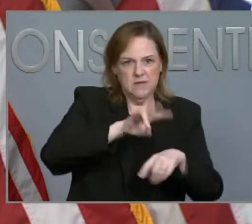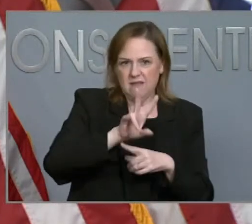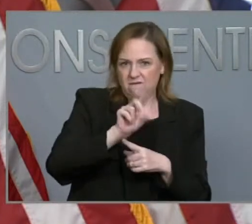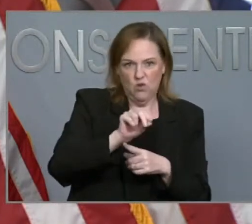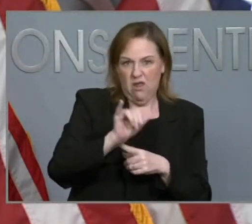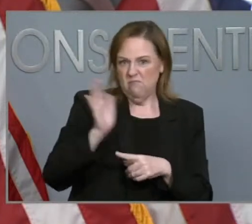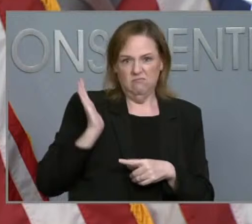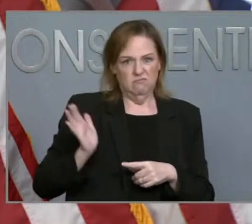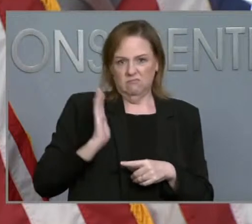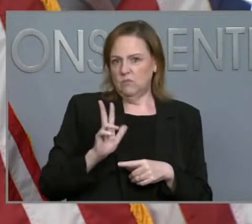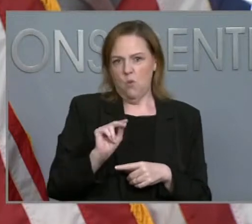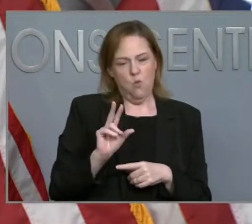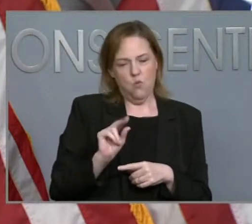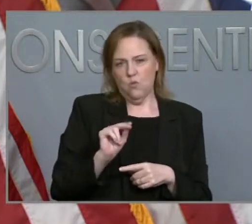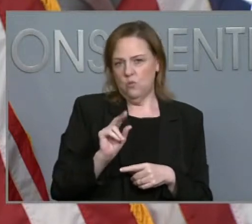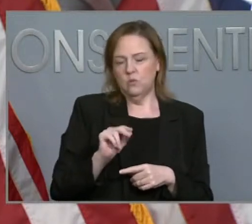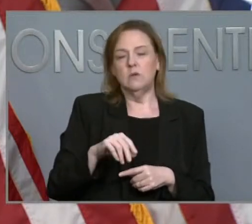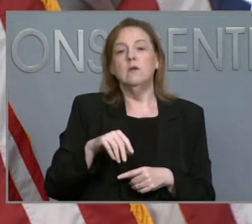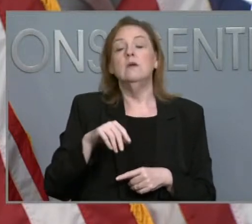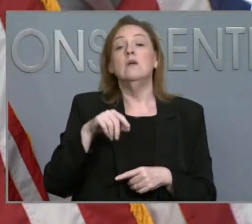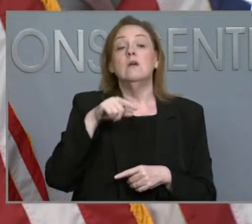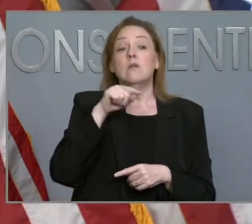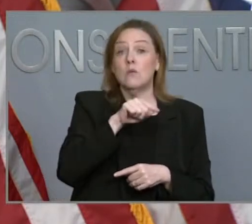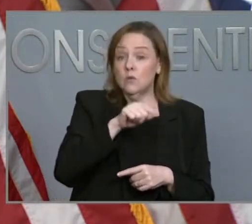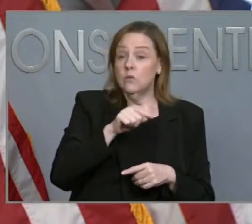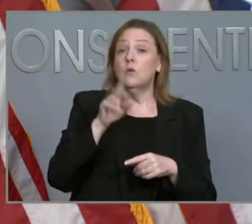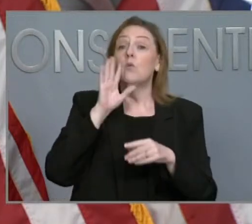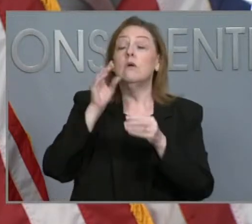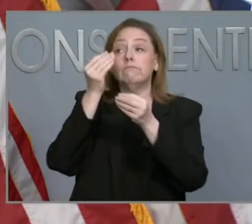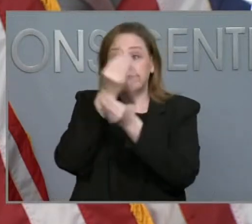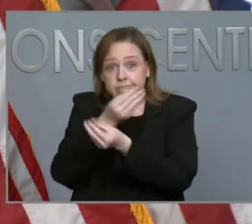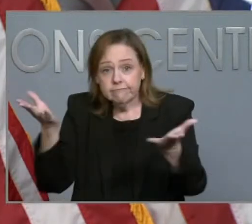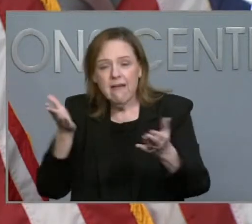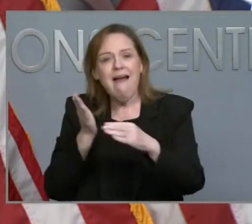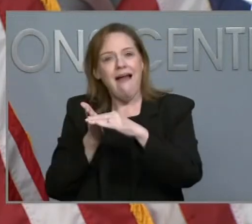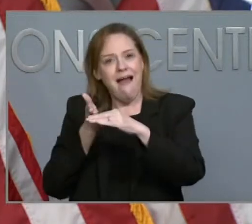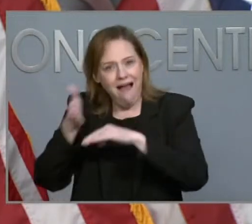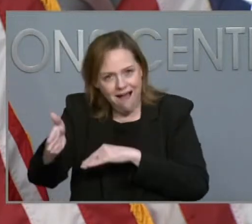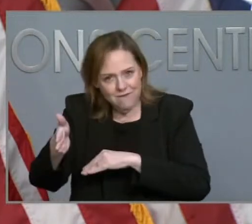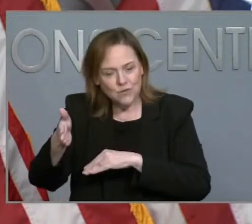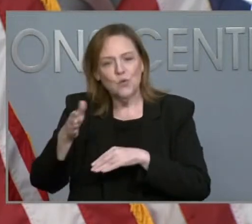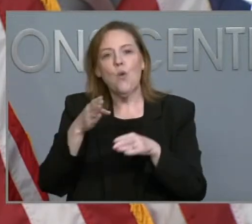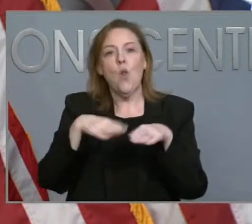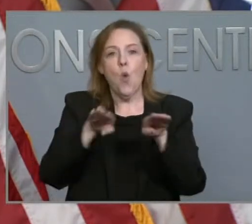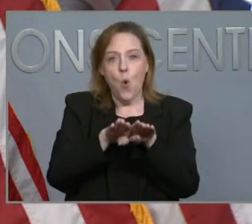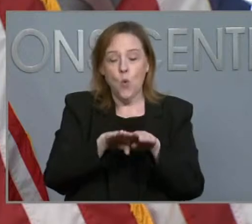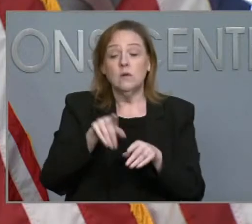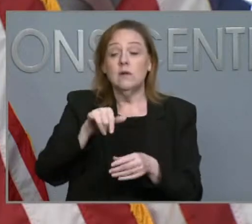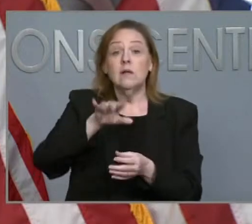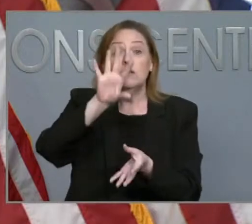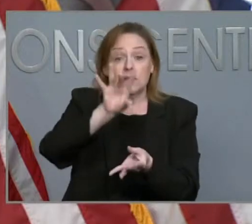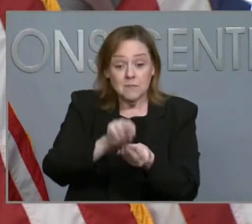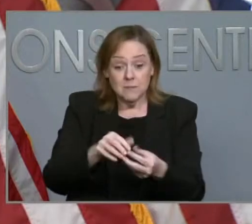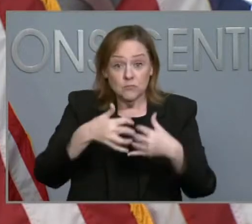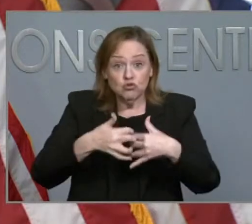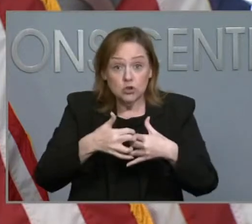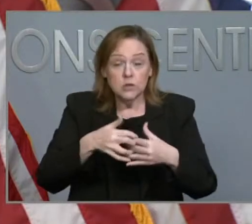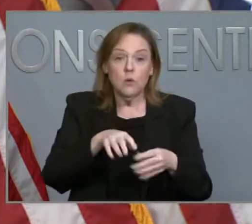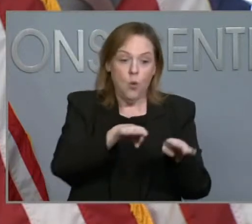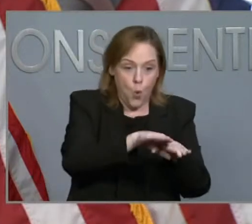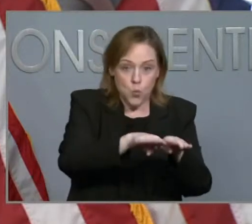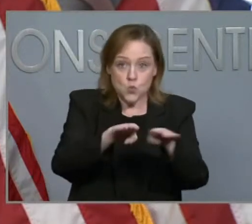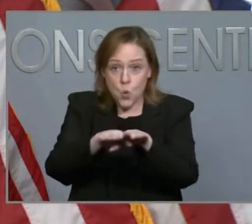past. So those will not be released until after the polls close. The tabulators will be closed down and the results will be uploaded with